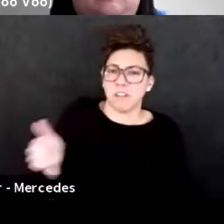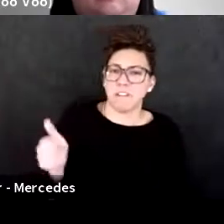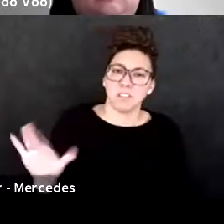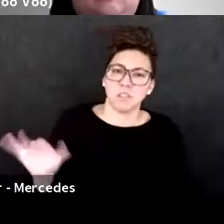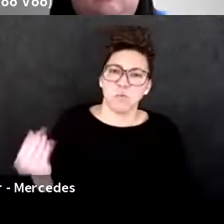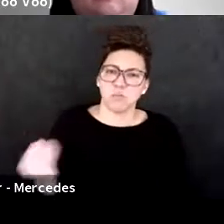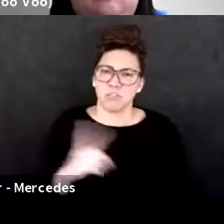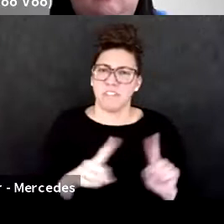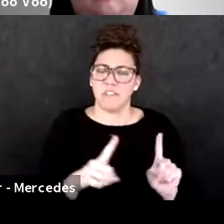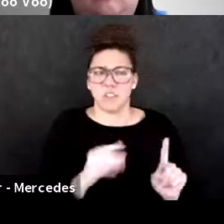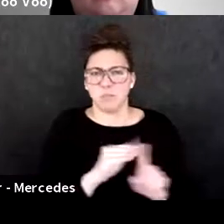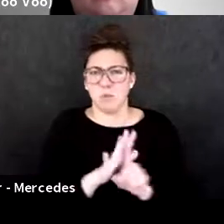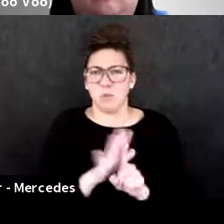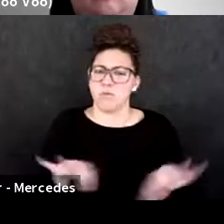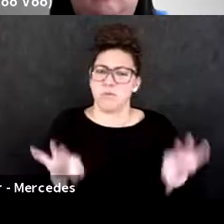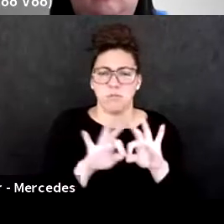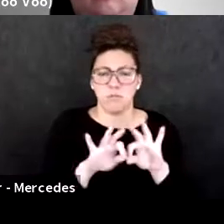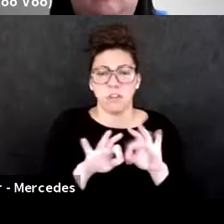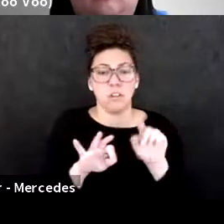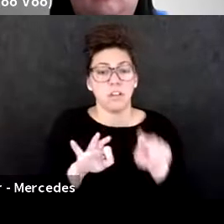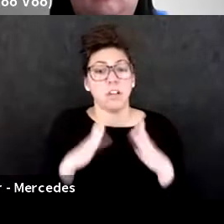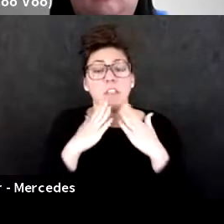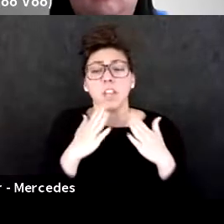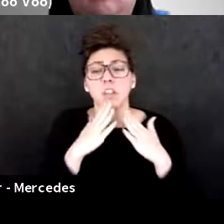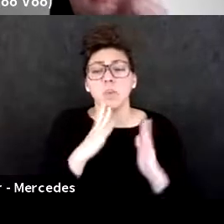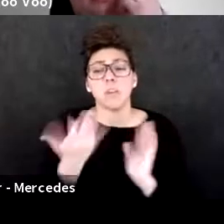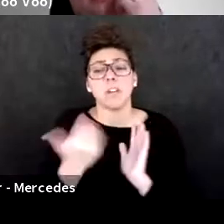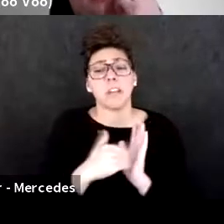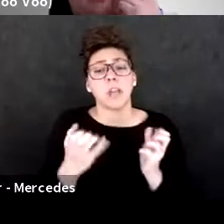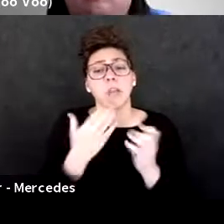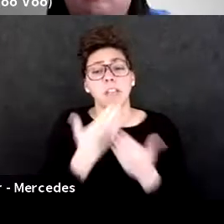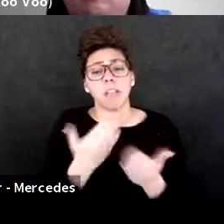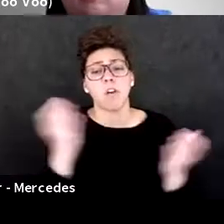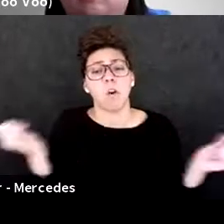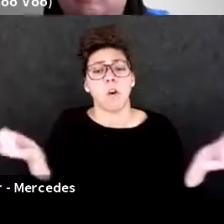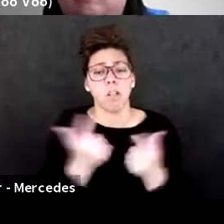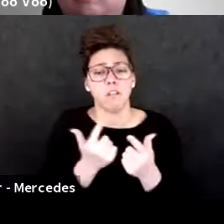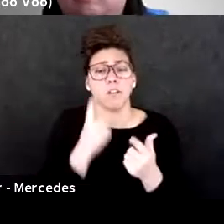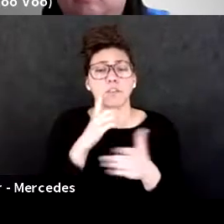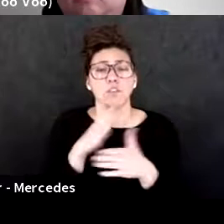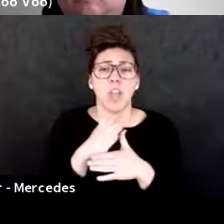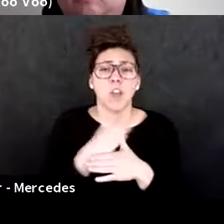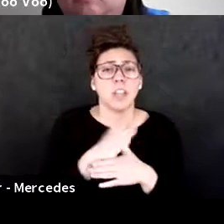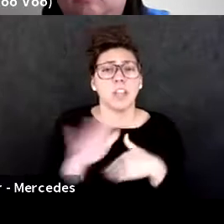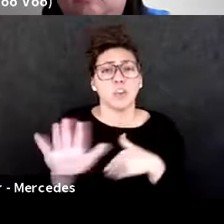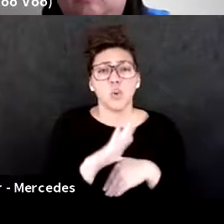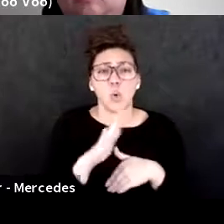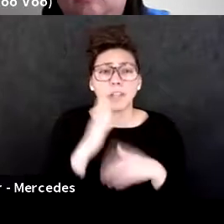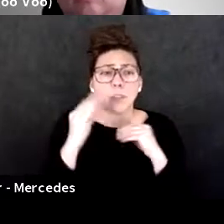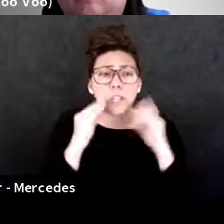Great, thank you. And again, I'd like to thank all of you for sharing with us your journey,